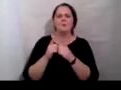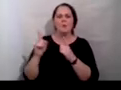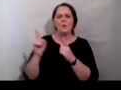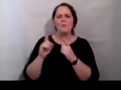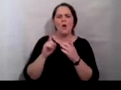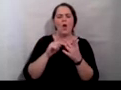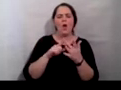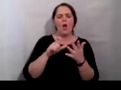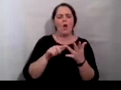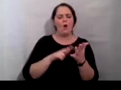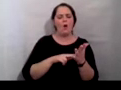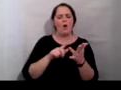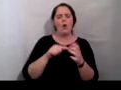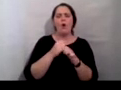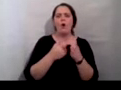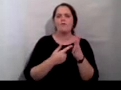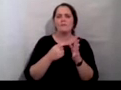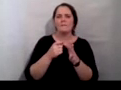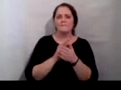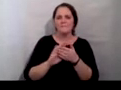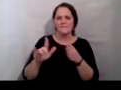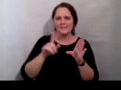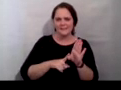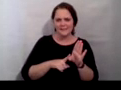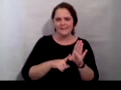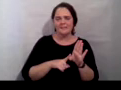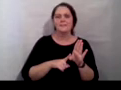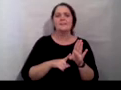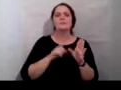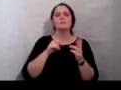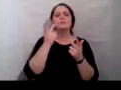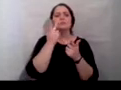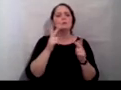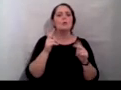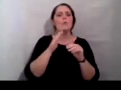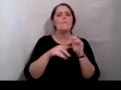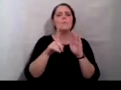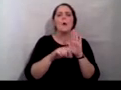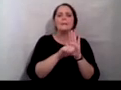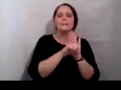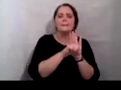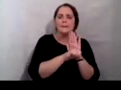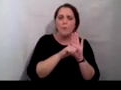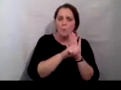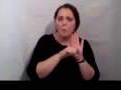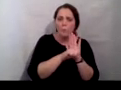is iconography, which is, you know, simply looking at visual codes and